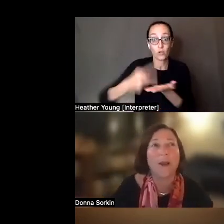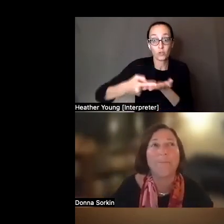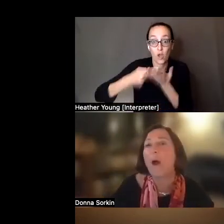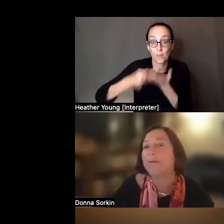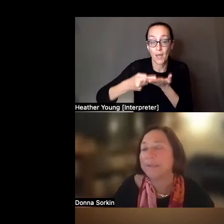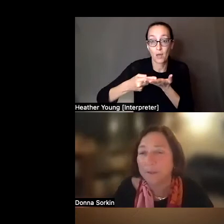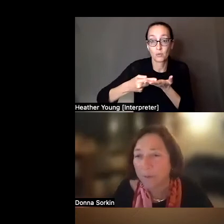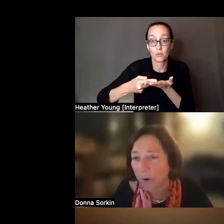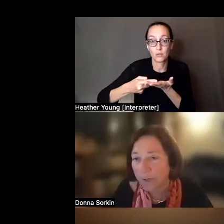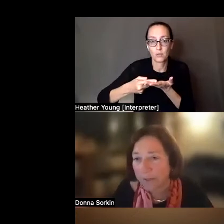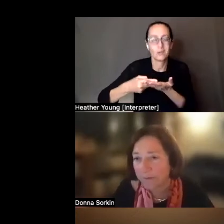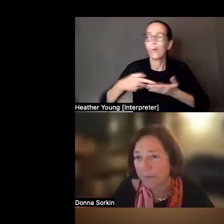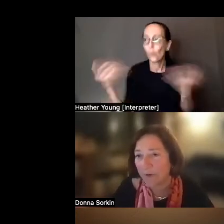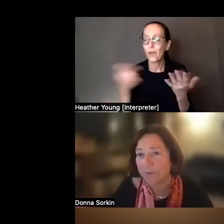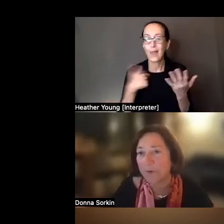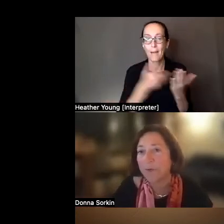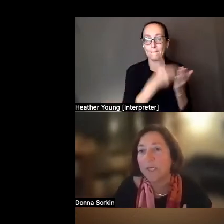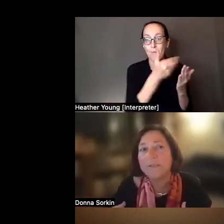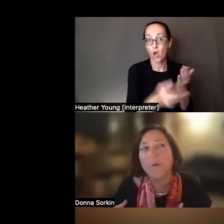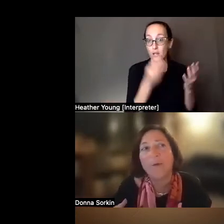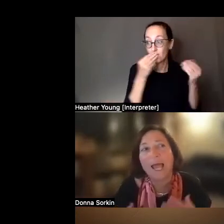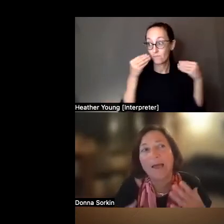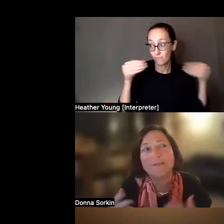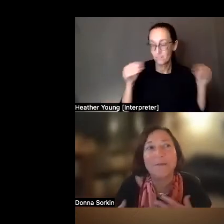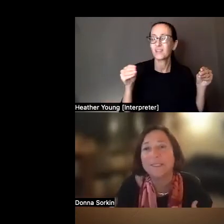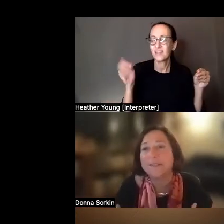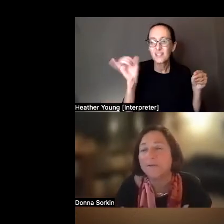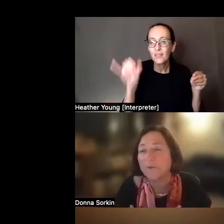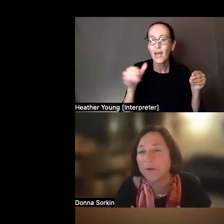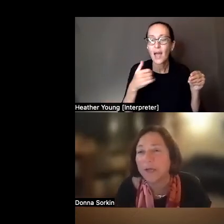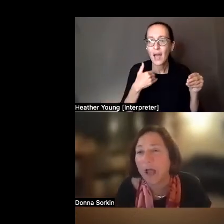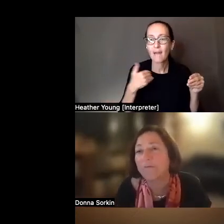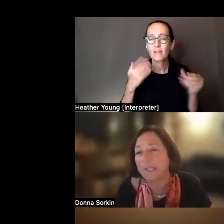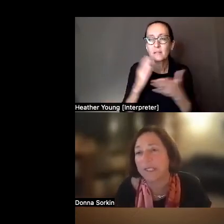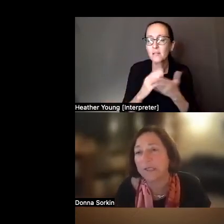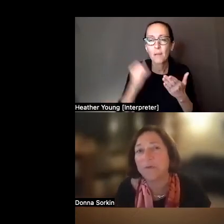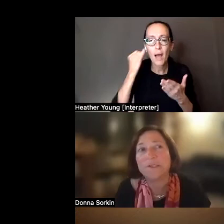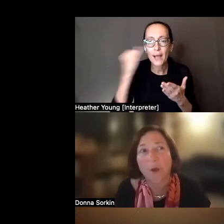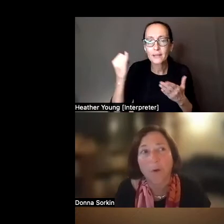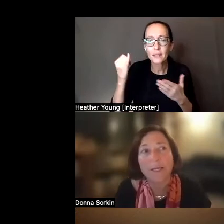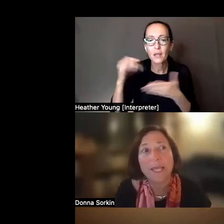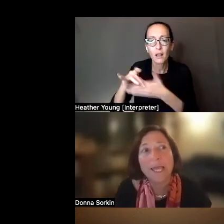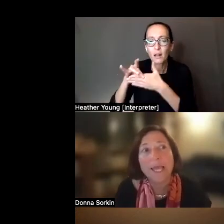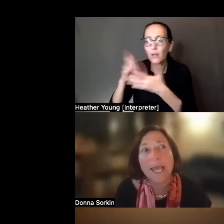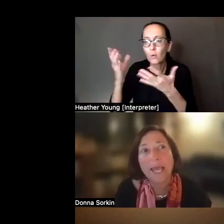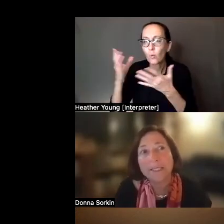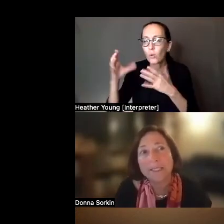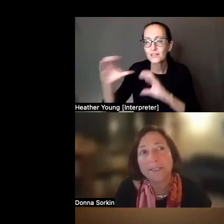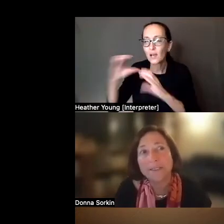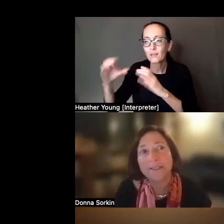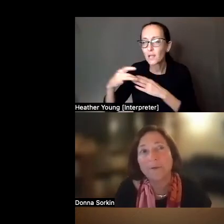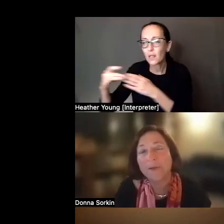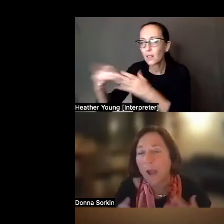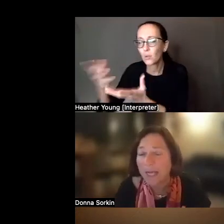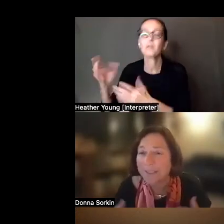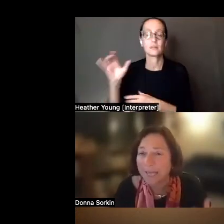what I bought at the supermarket, so I would have some sense of where the conversation was going. And